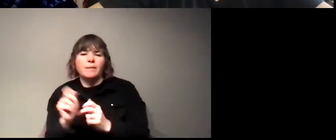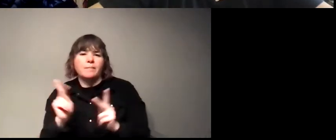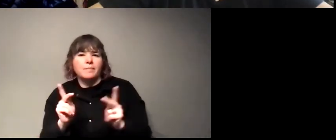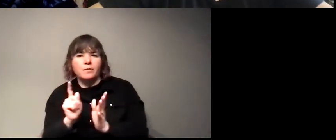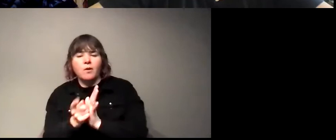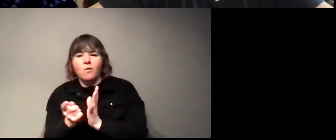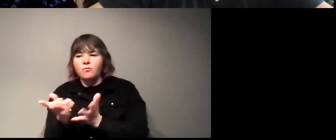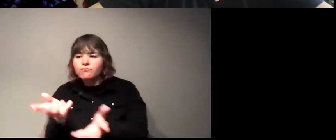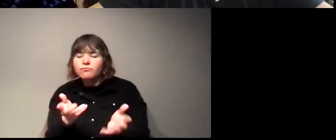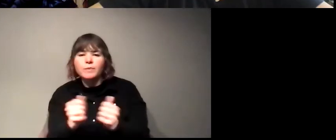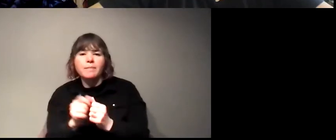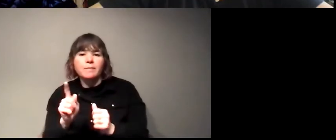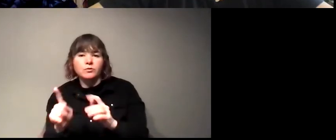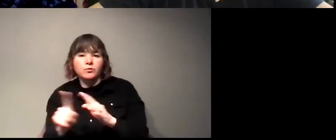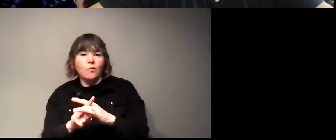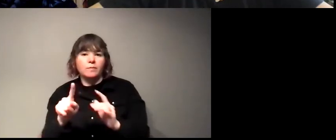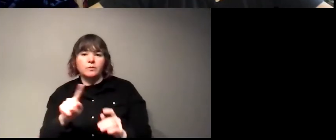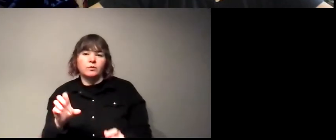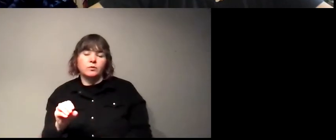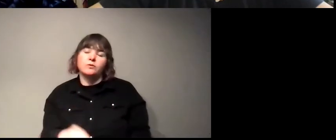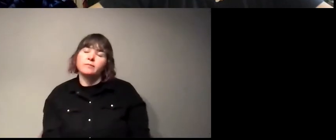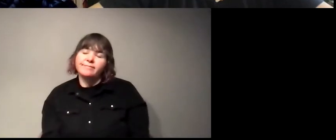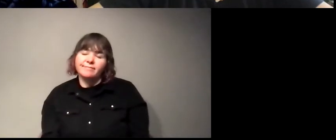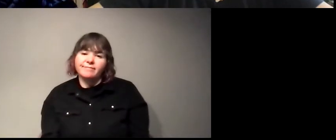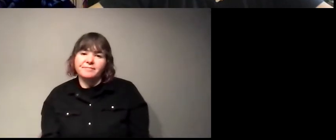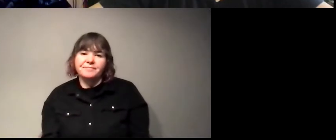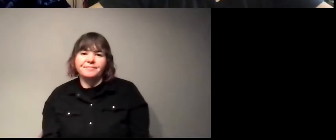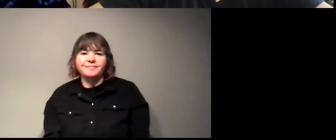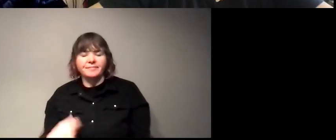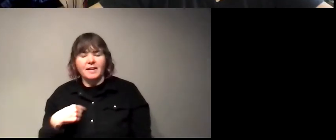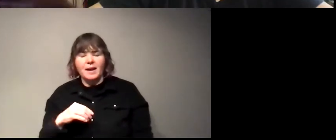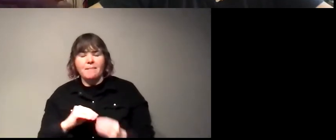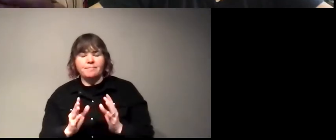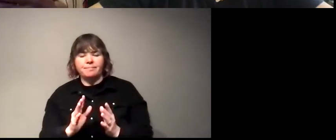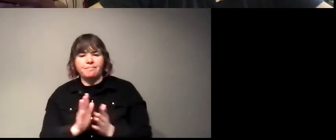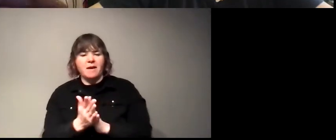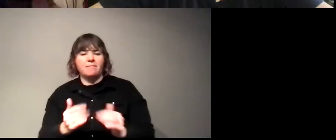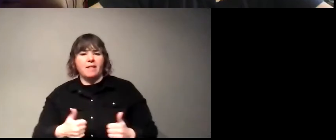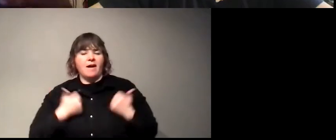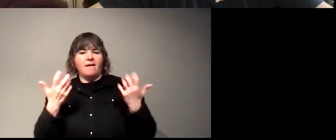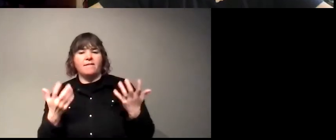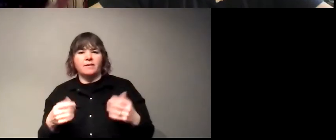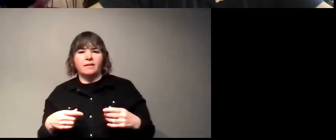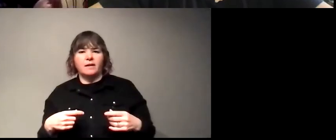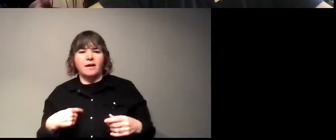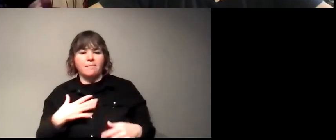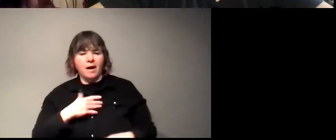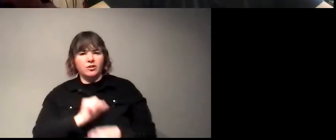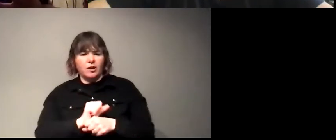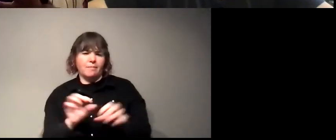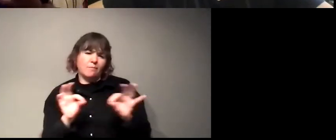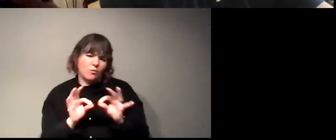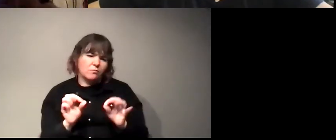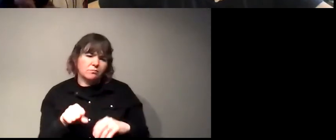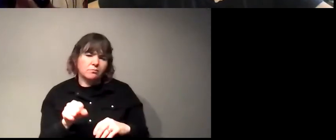people that show up to the zoo, man, it's like I come alive because I actually, our job is important,